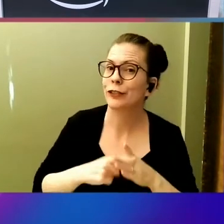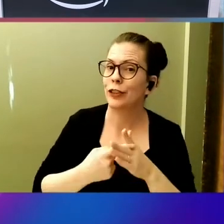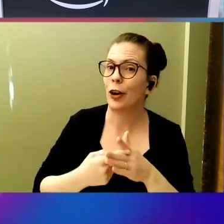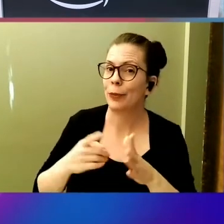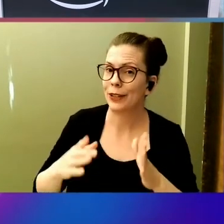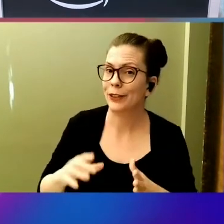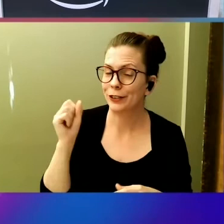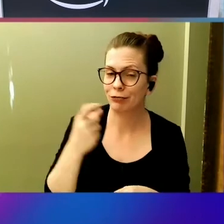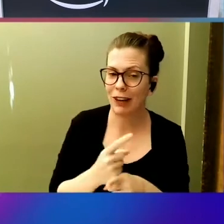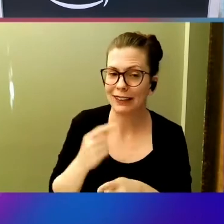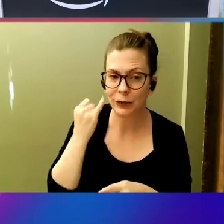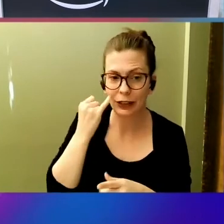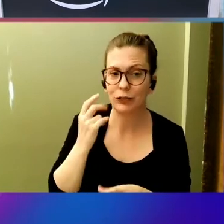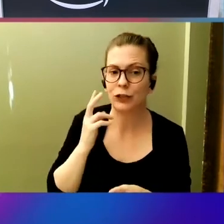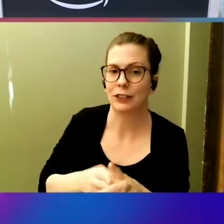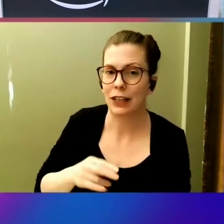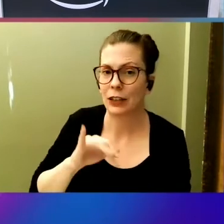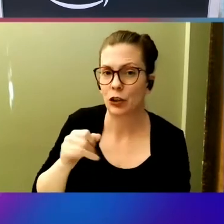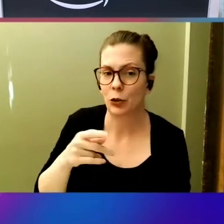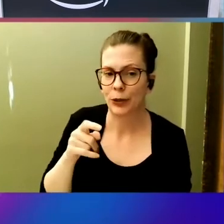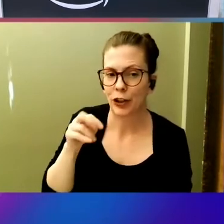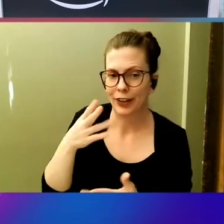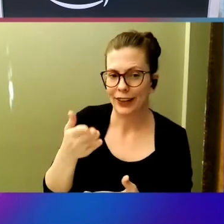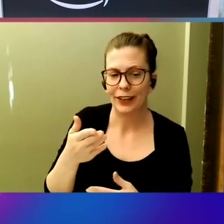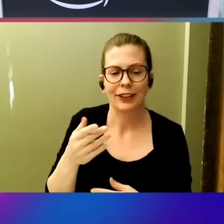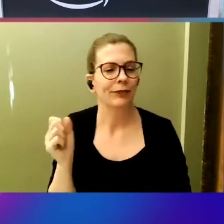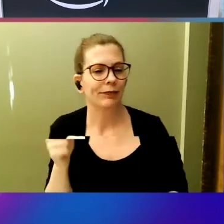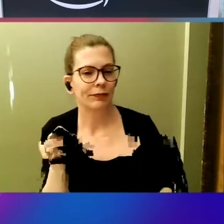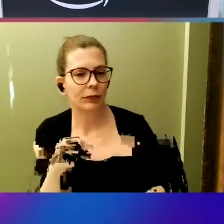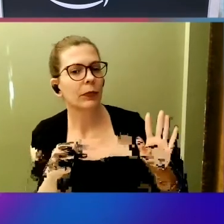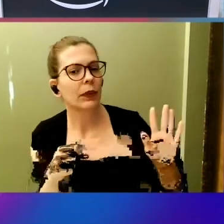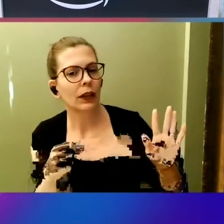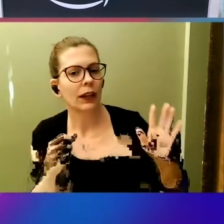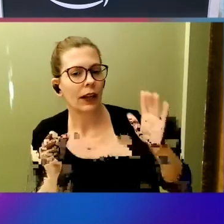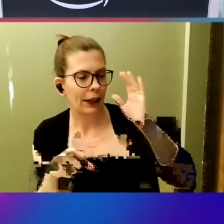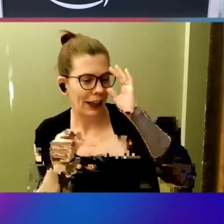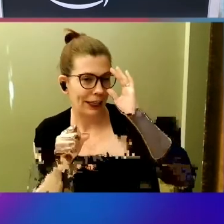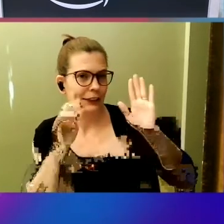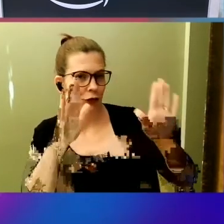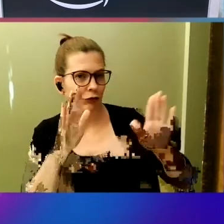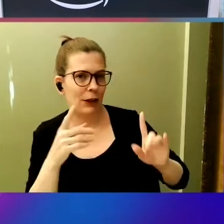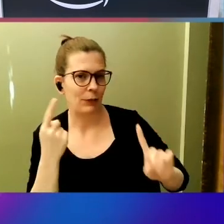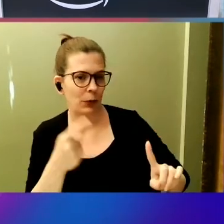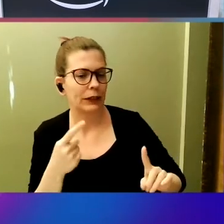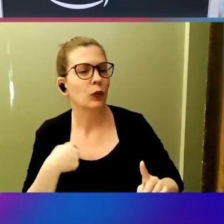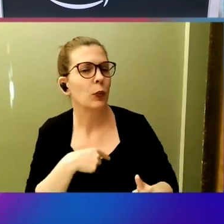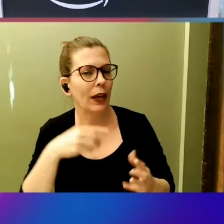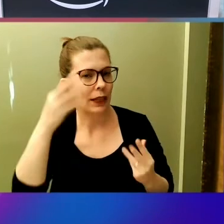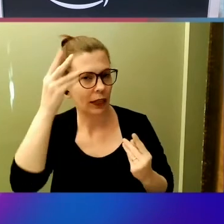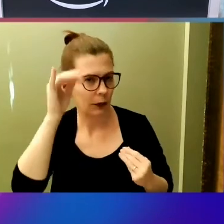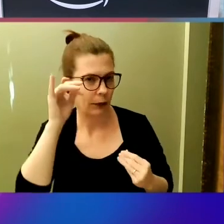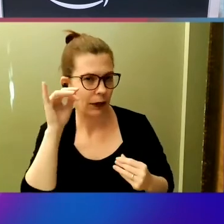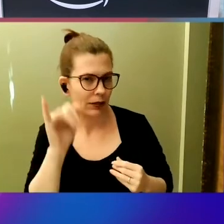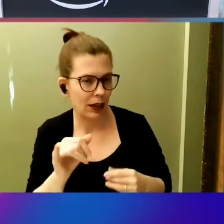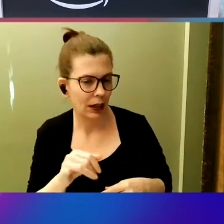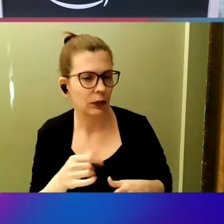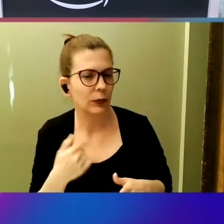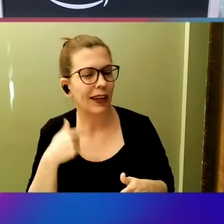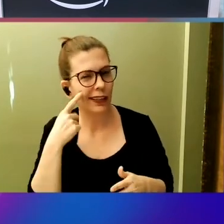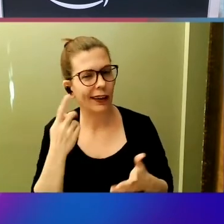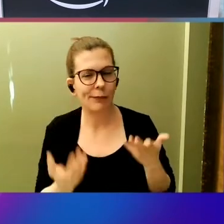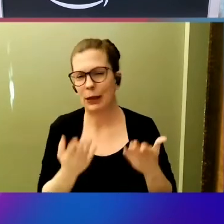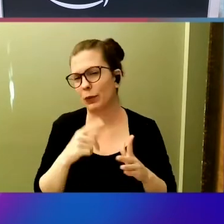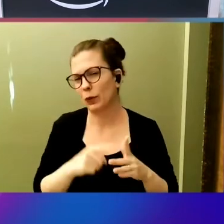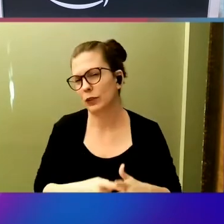notebook, there you go. they can... And there you have it. So we thought, that's a great point. We thought about that, and we thought that maybe we need to start kind of